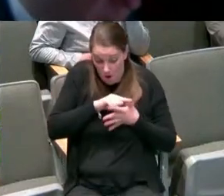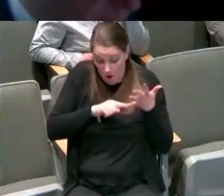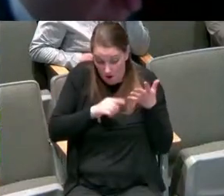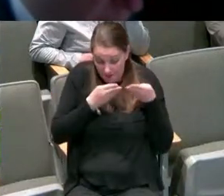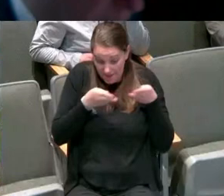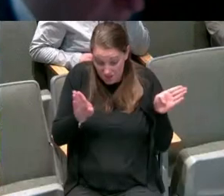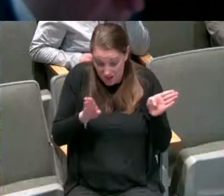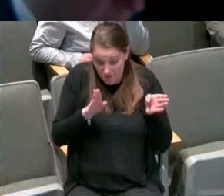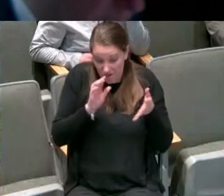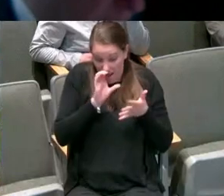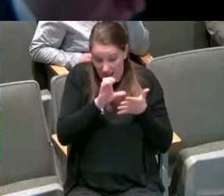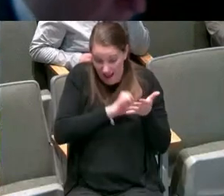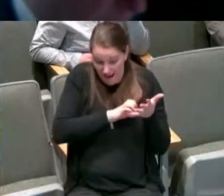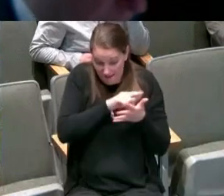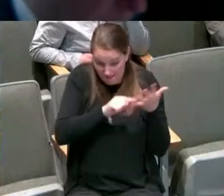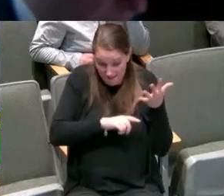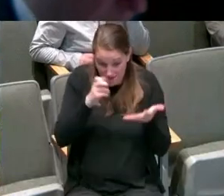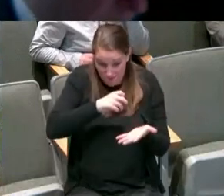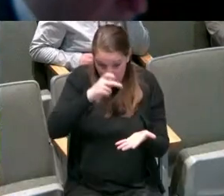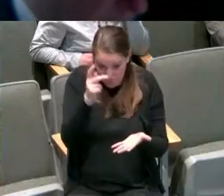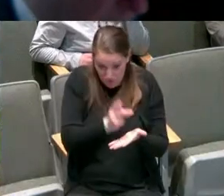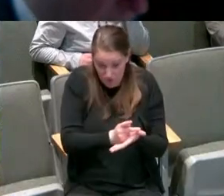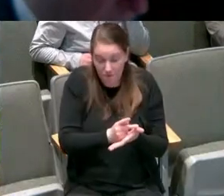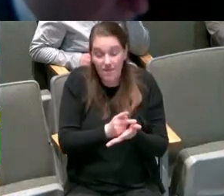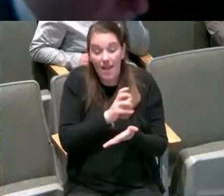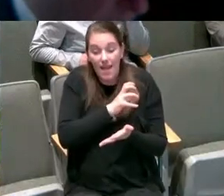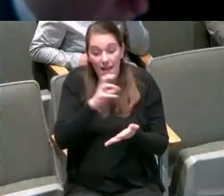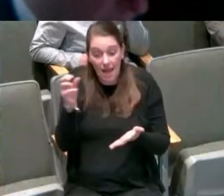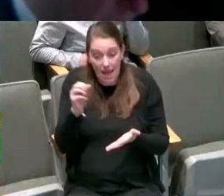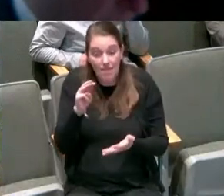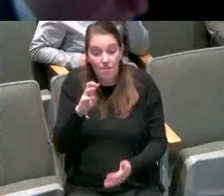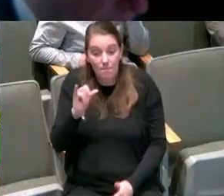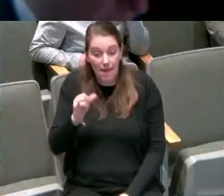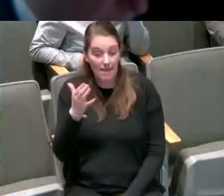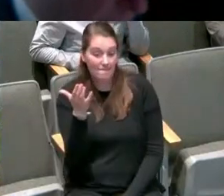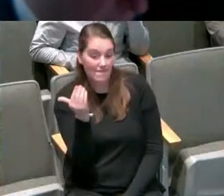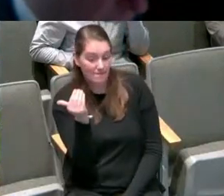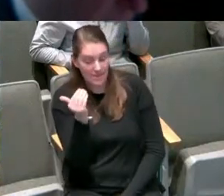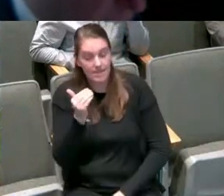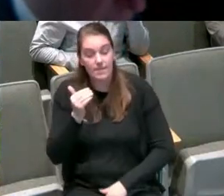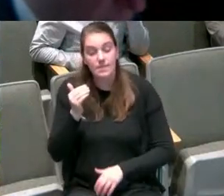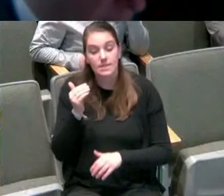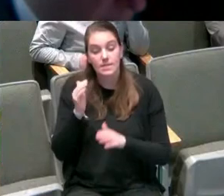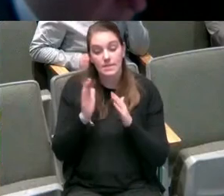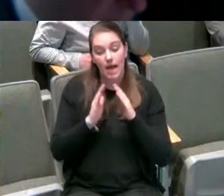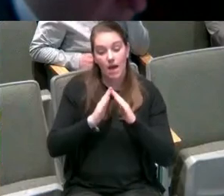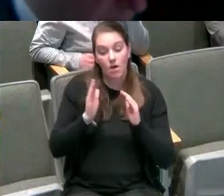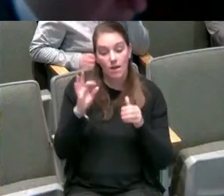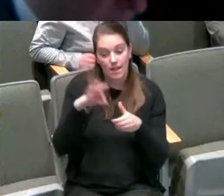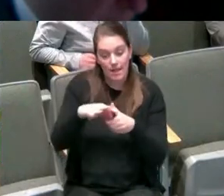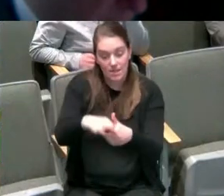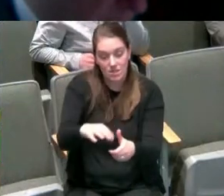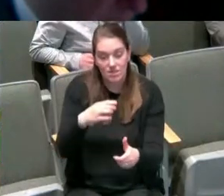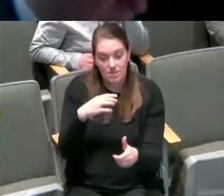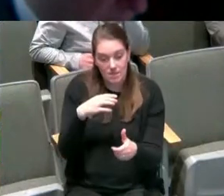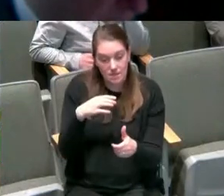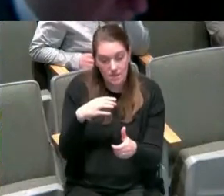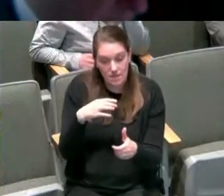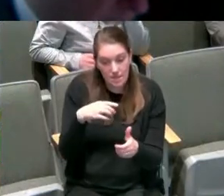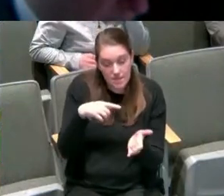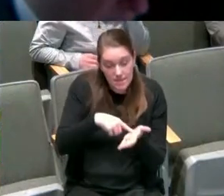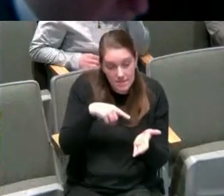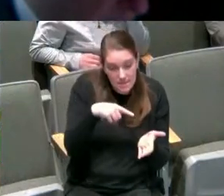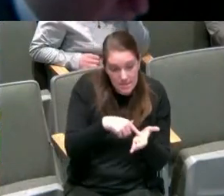and if approvals are voted at the at the May 15 Town election for items involving debt to be excluded from the tax limits of